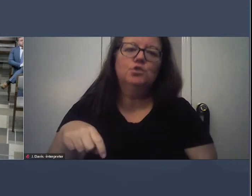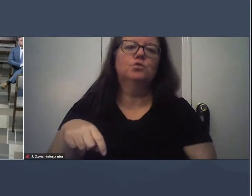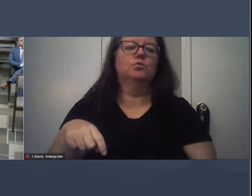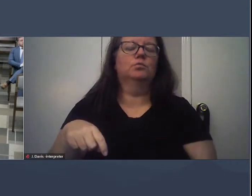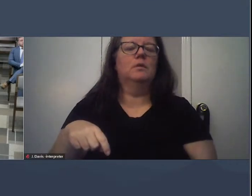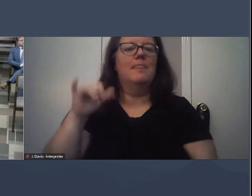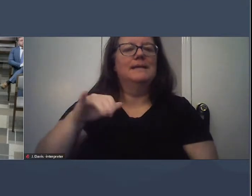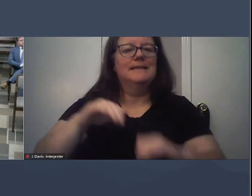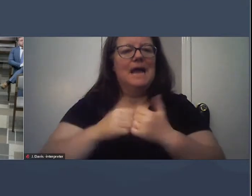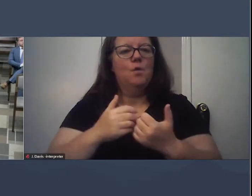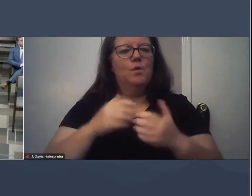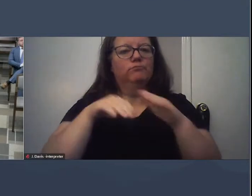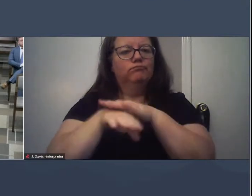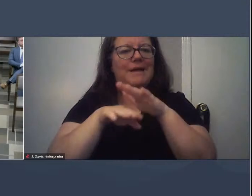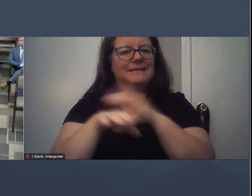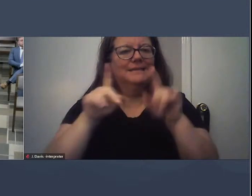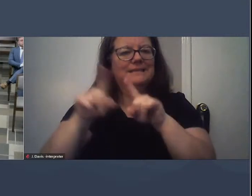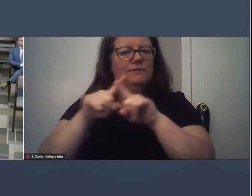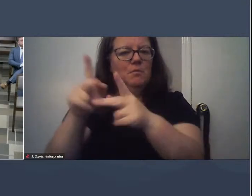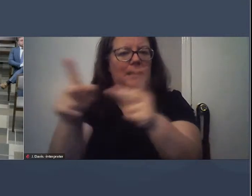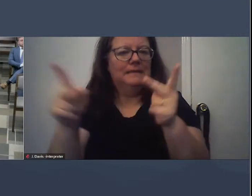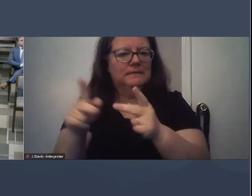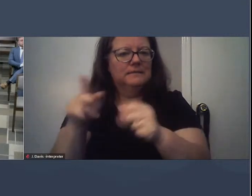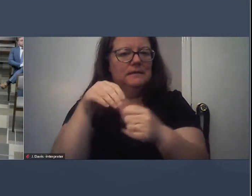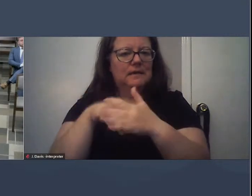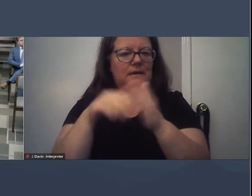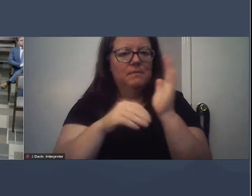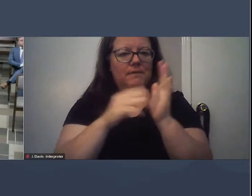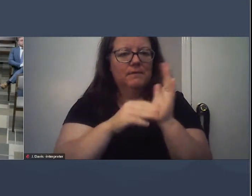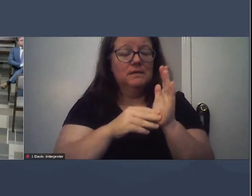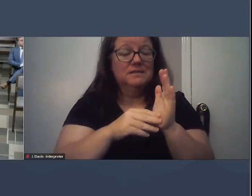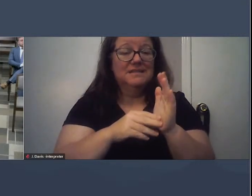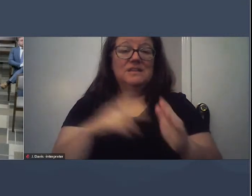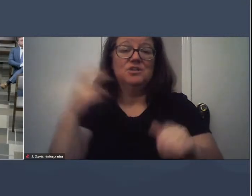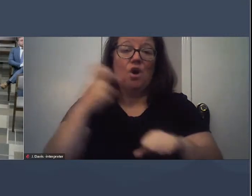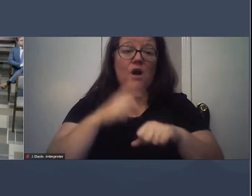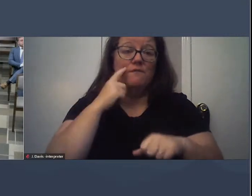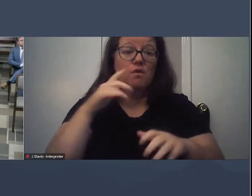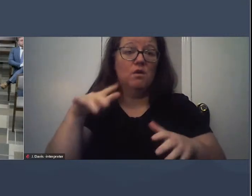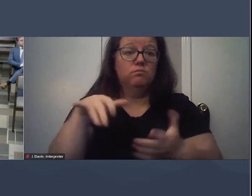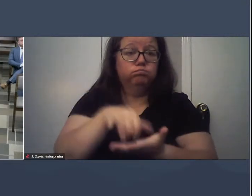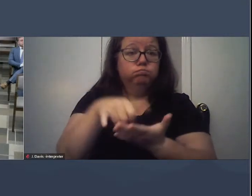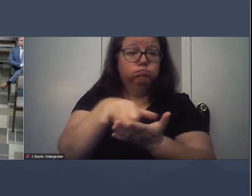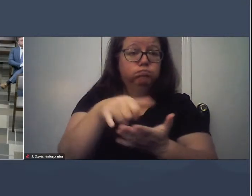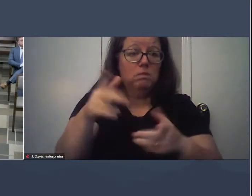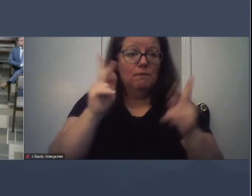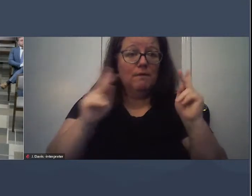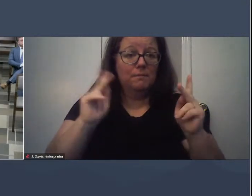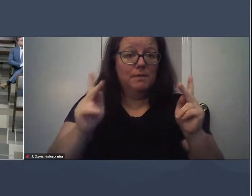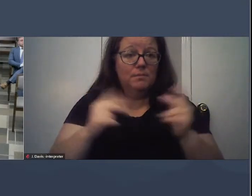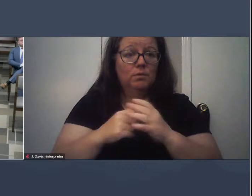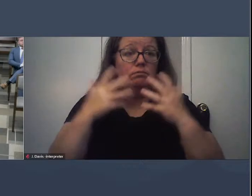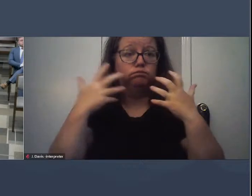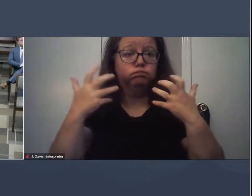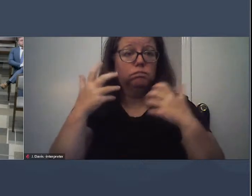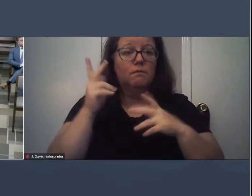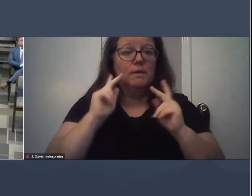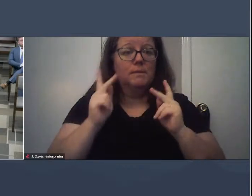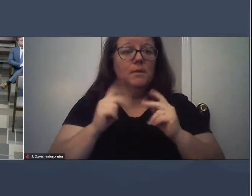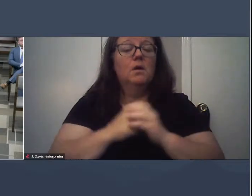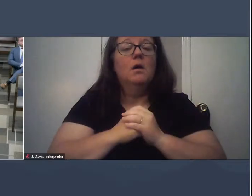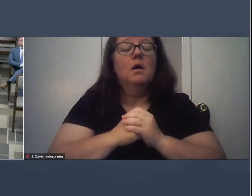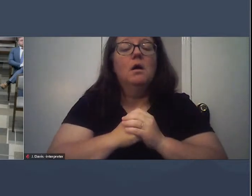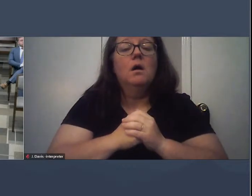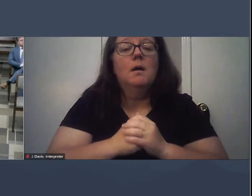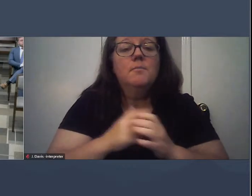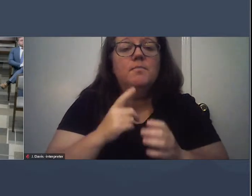any space. And also, we're a city full of obese people, and so if we could get people out walking, because 38106 has the